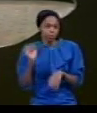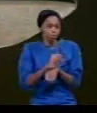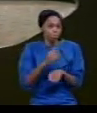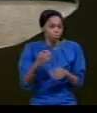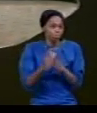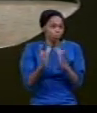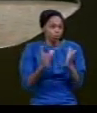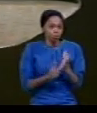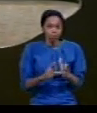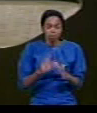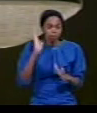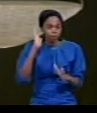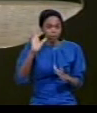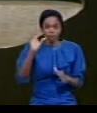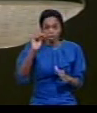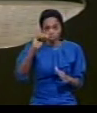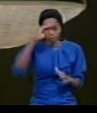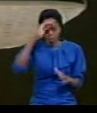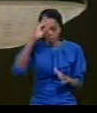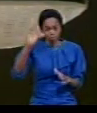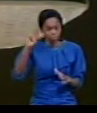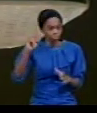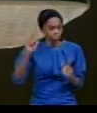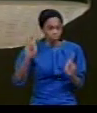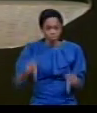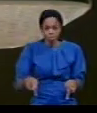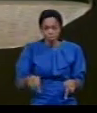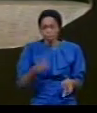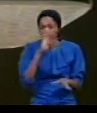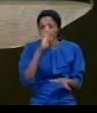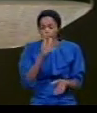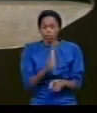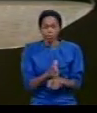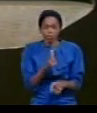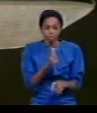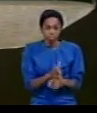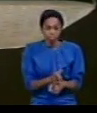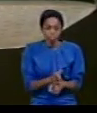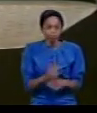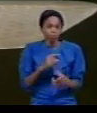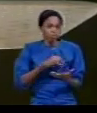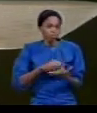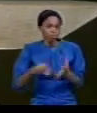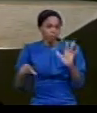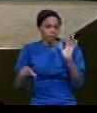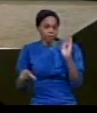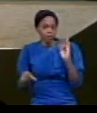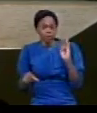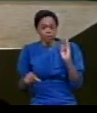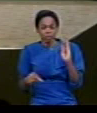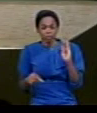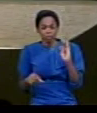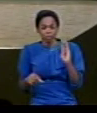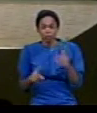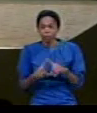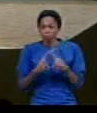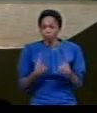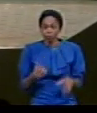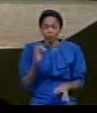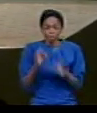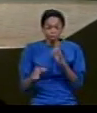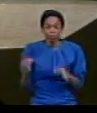law shall no man, no flesh, be justified. Then in verse 17, but if